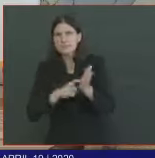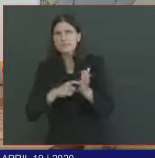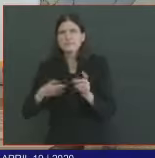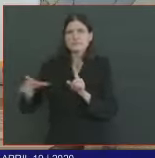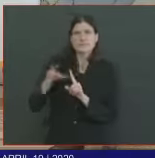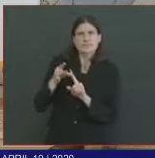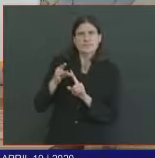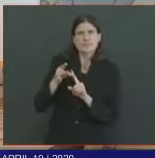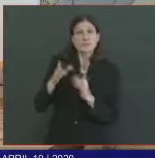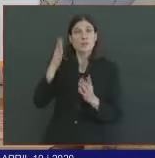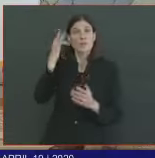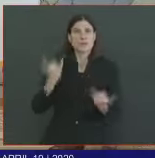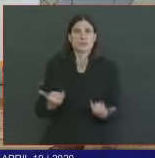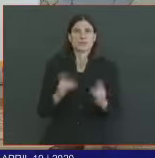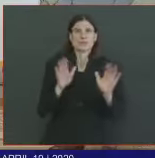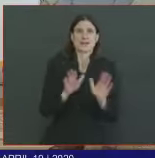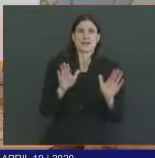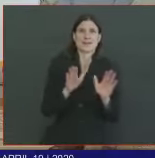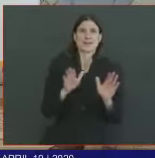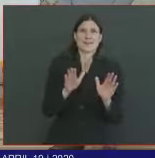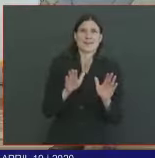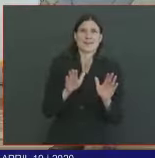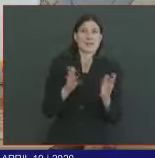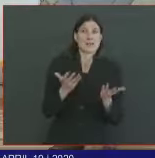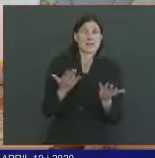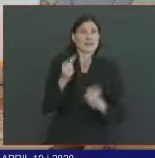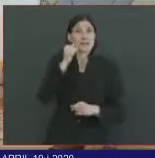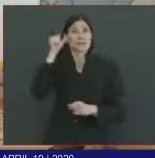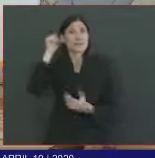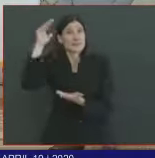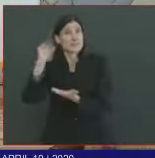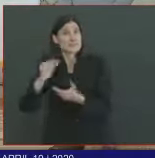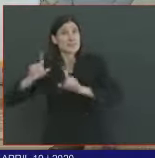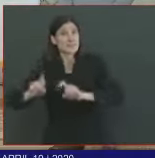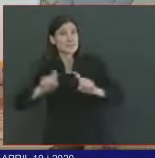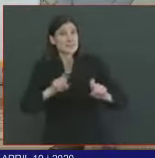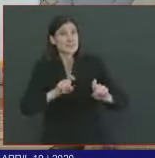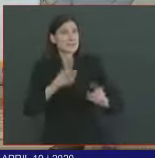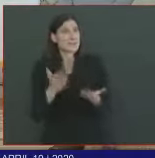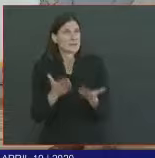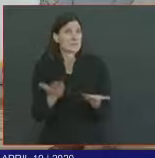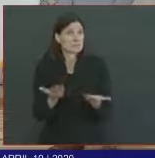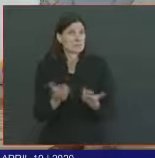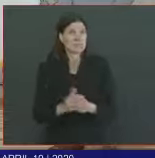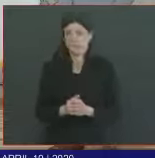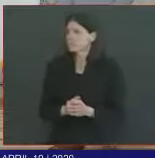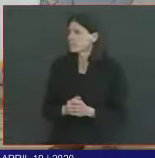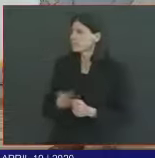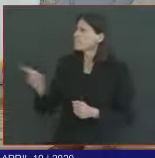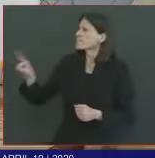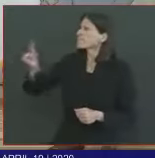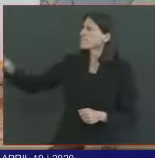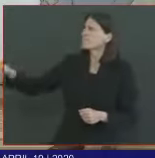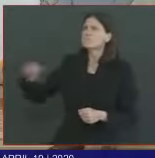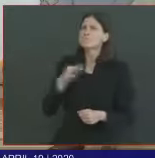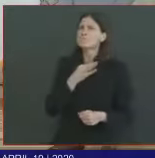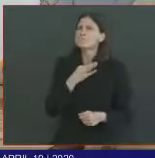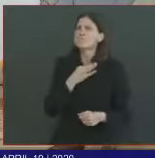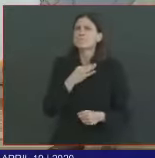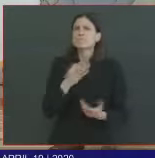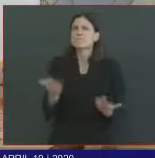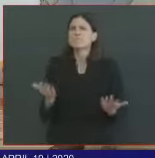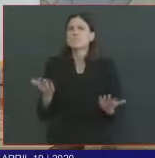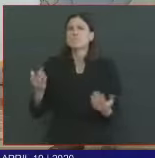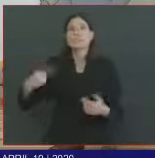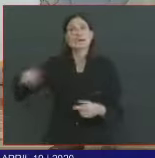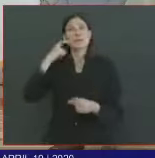we don't see a much bigger number today. Steve Alquist from Uprise RI says, you say our healthcare workers are the bravest